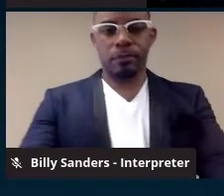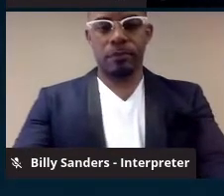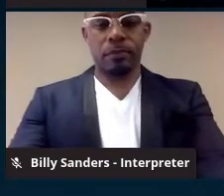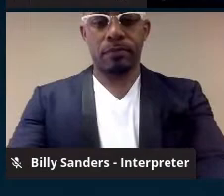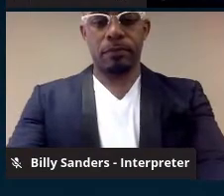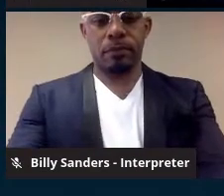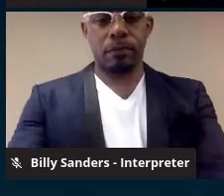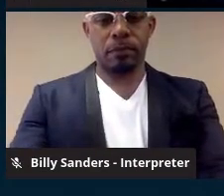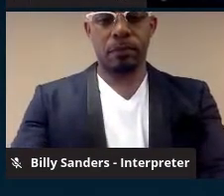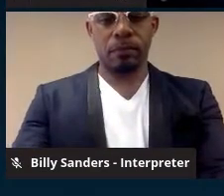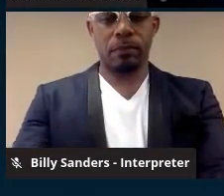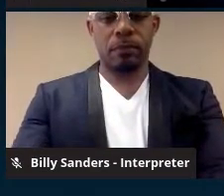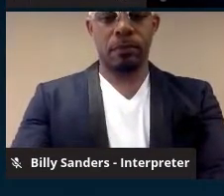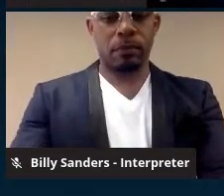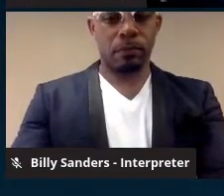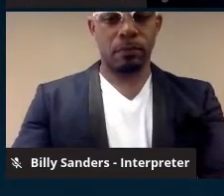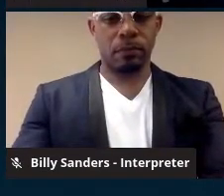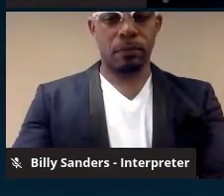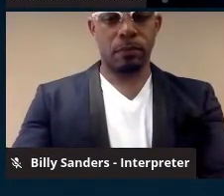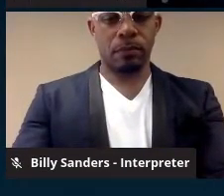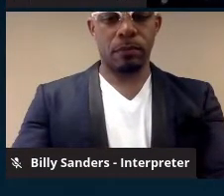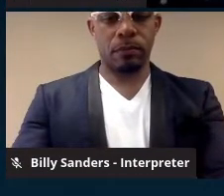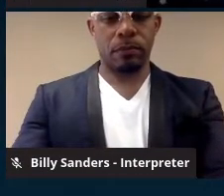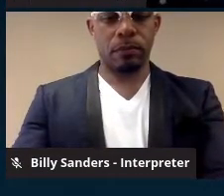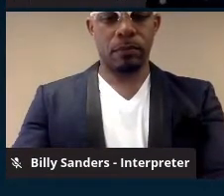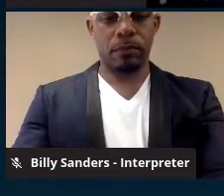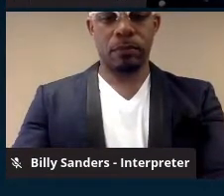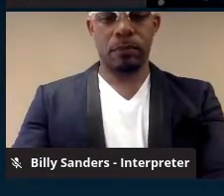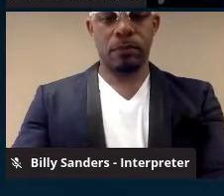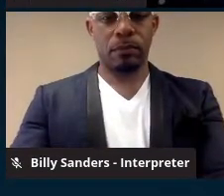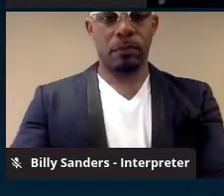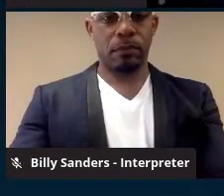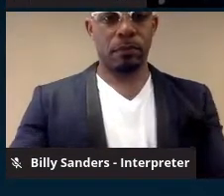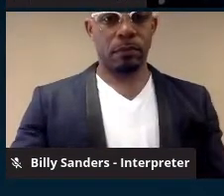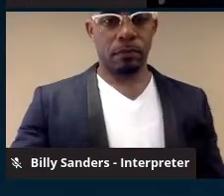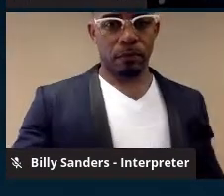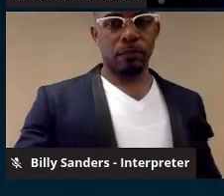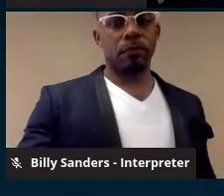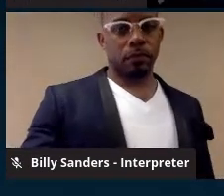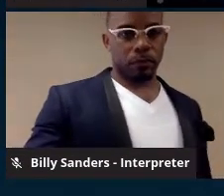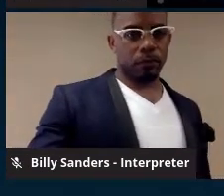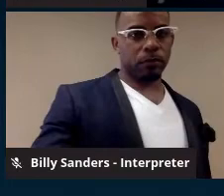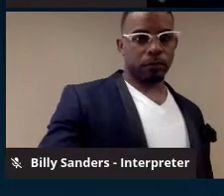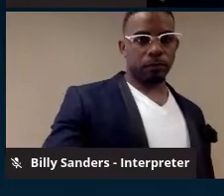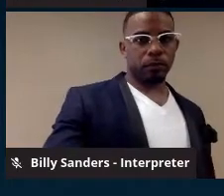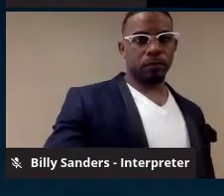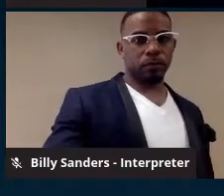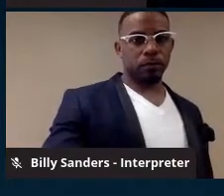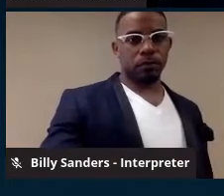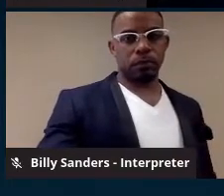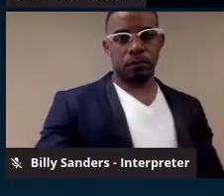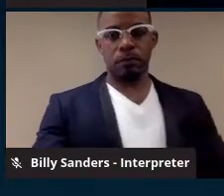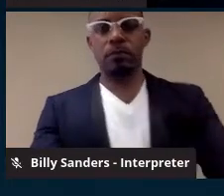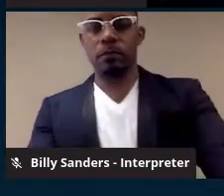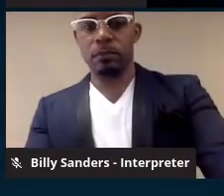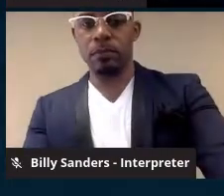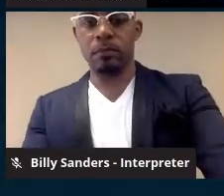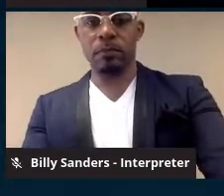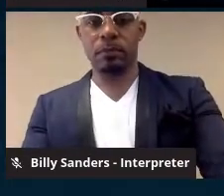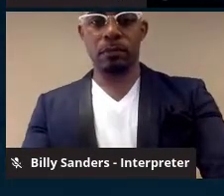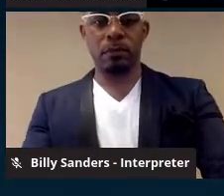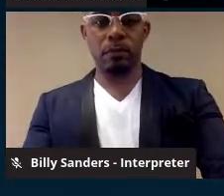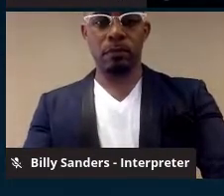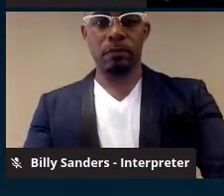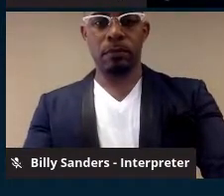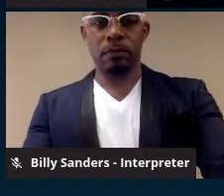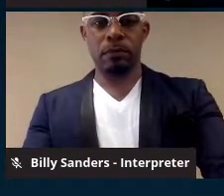podcasts. We've got our on-initialized async, so that's on load of the page, really. And I've got the